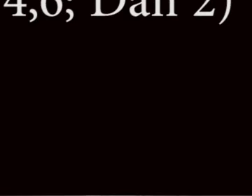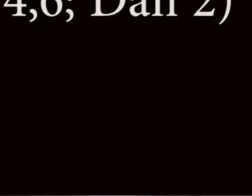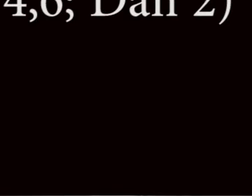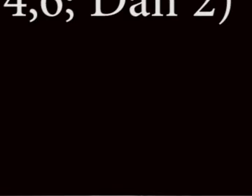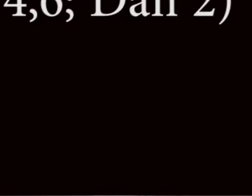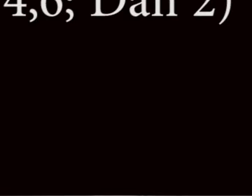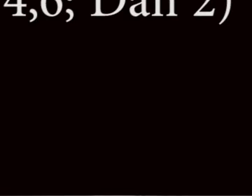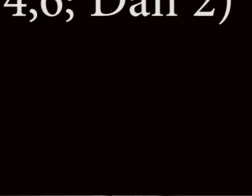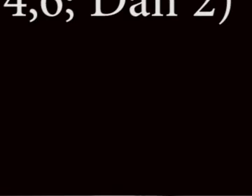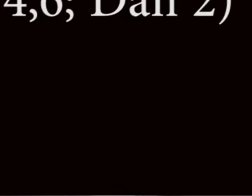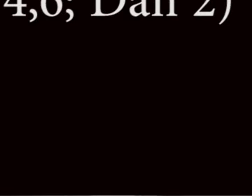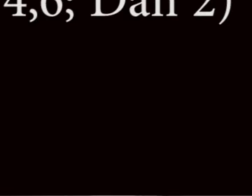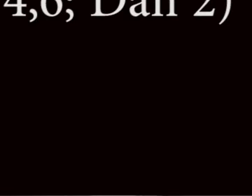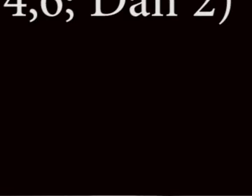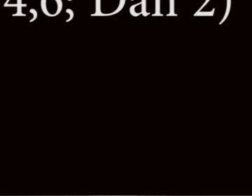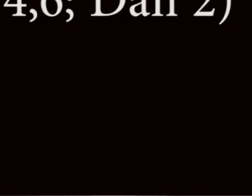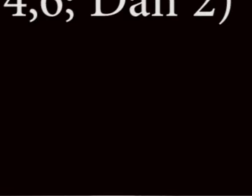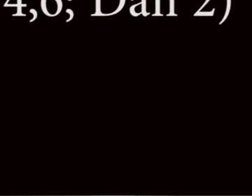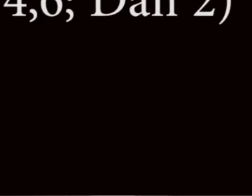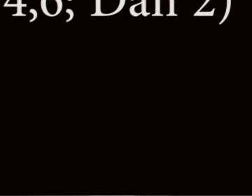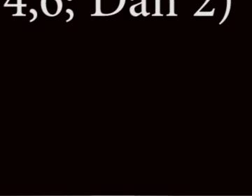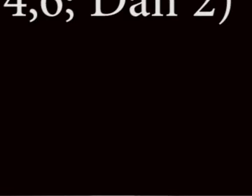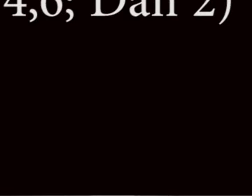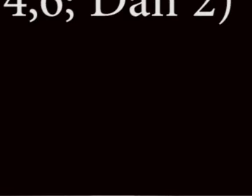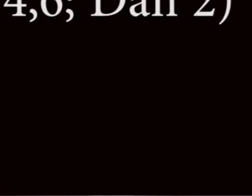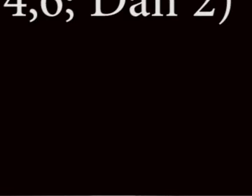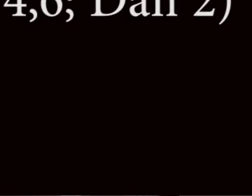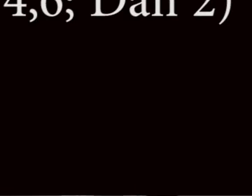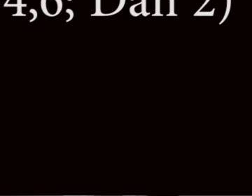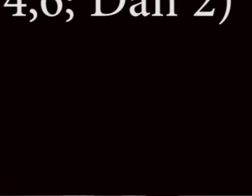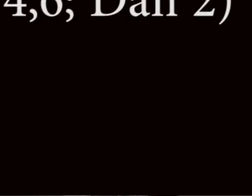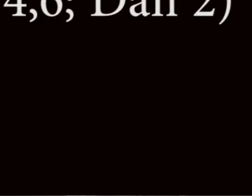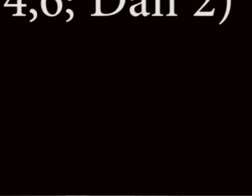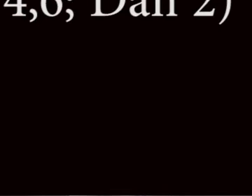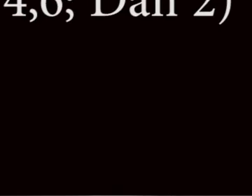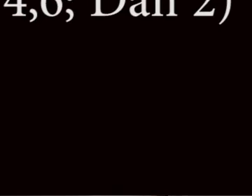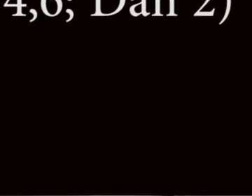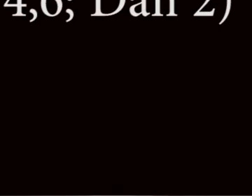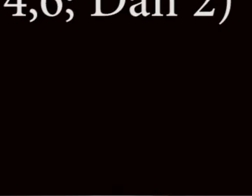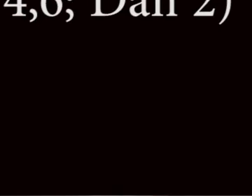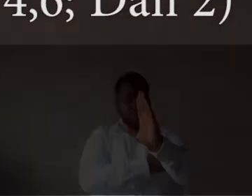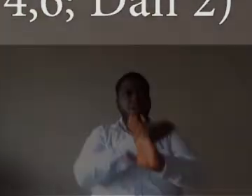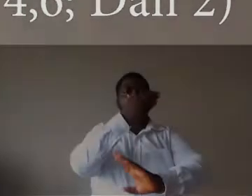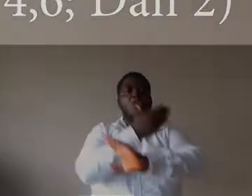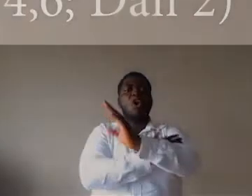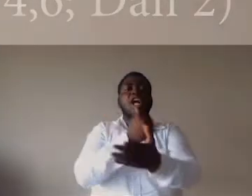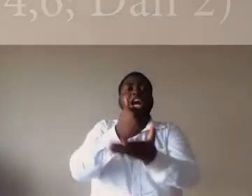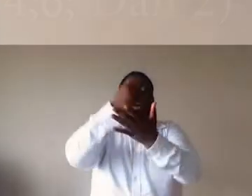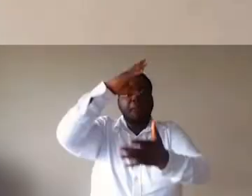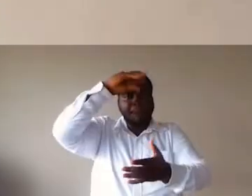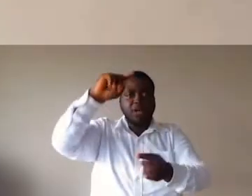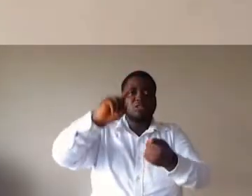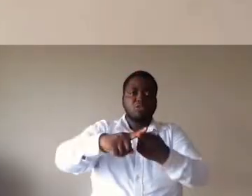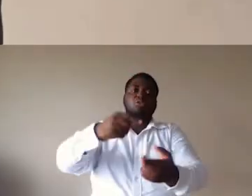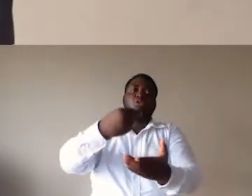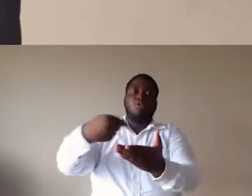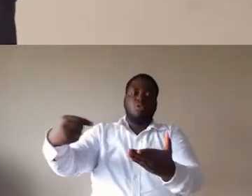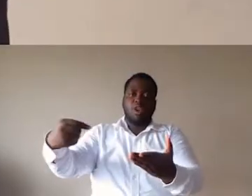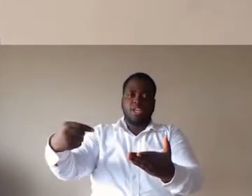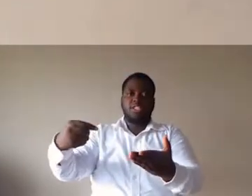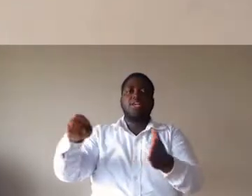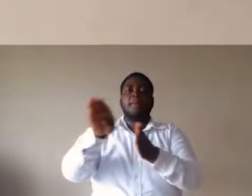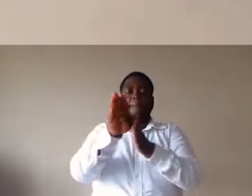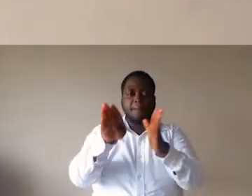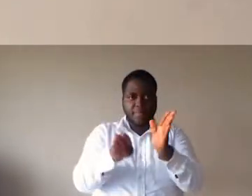in Aramaic. Part like Ezra chapter 4, Ezra chapter 6, Daniel chapter 2. These portions of the Bible were written in